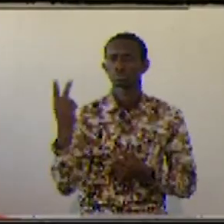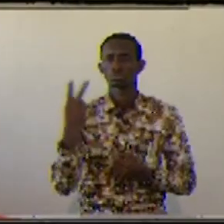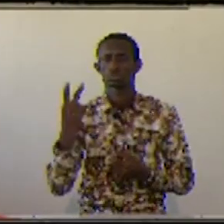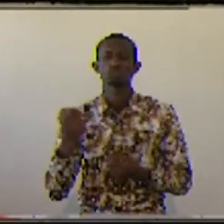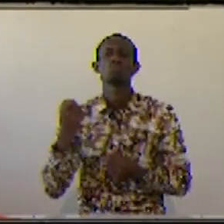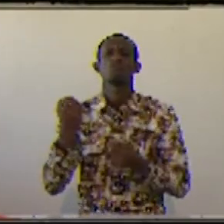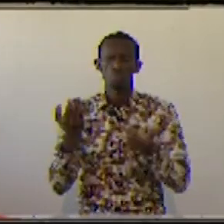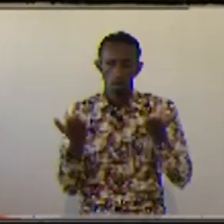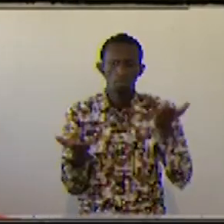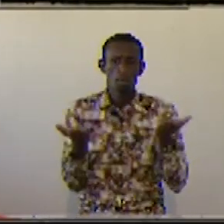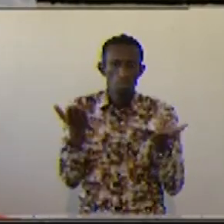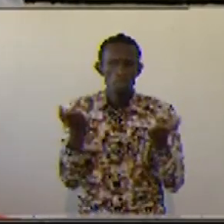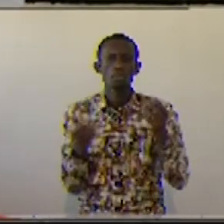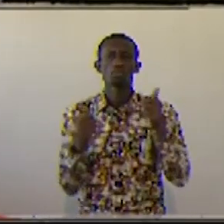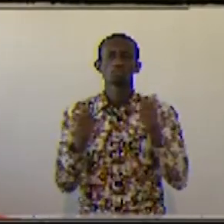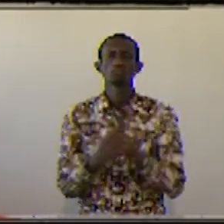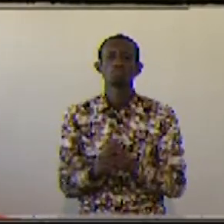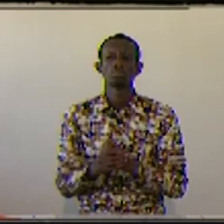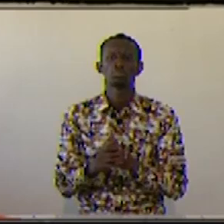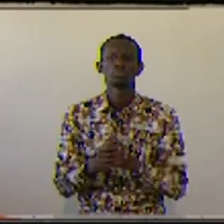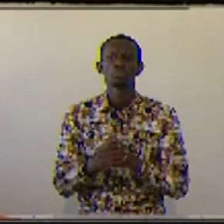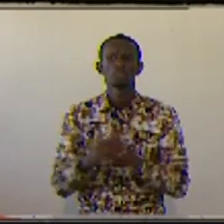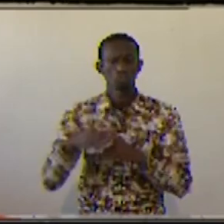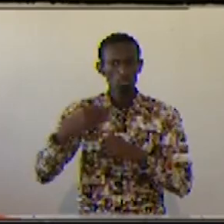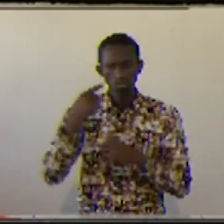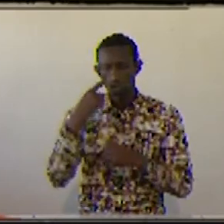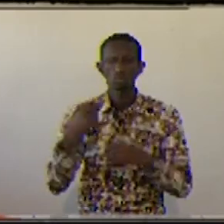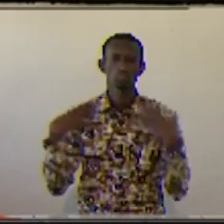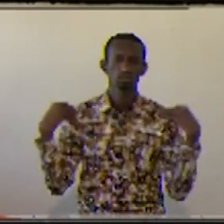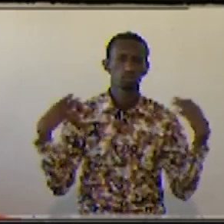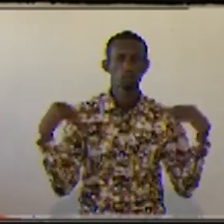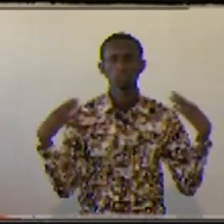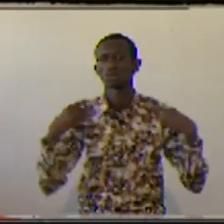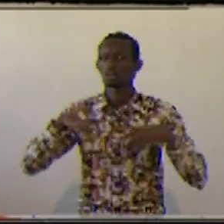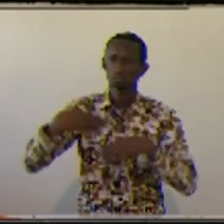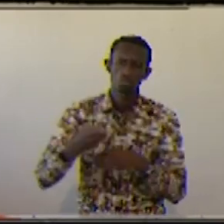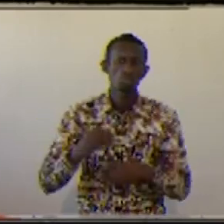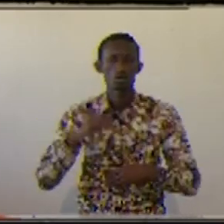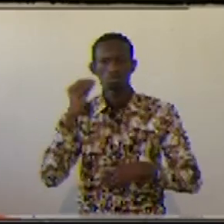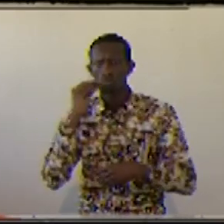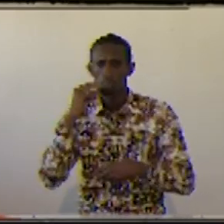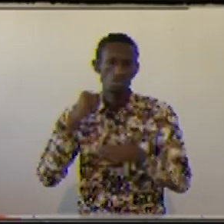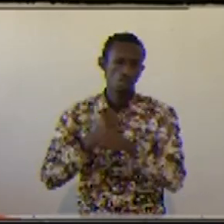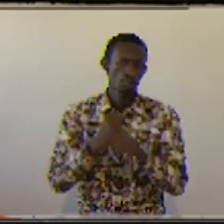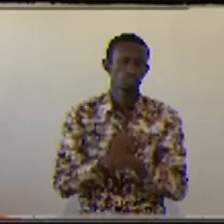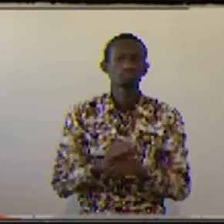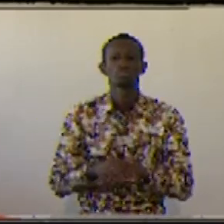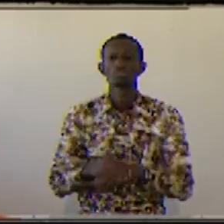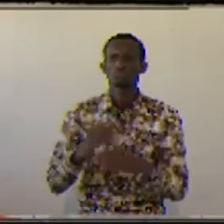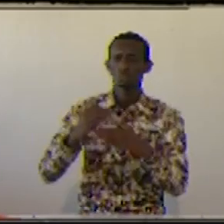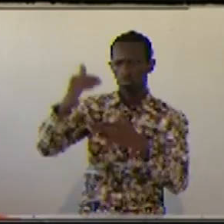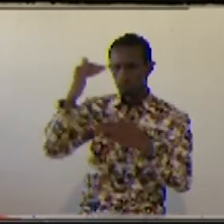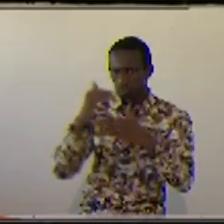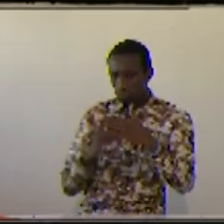balanced. You will have more exercises in the homework. So we go to the second method.